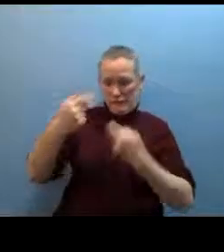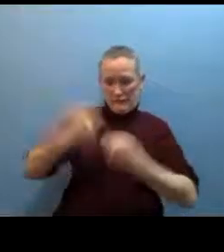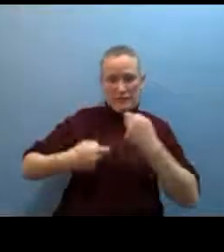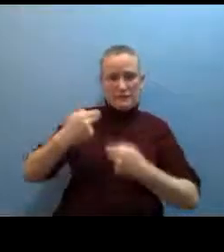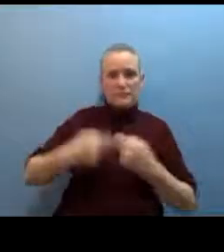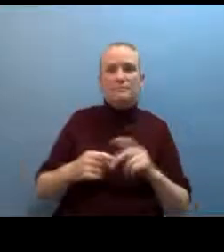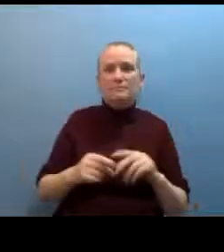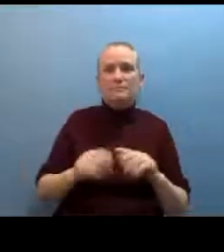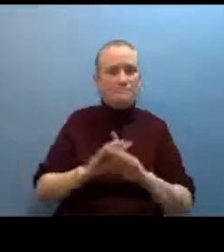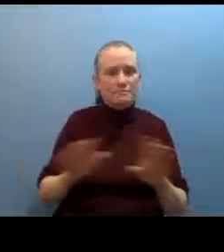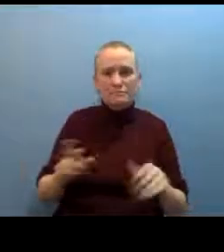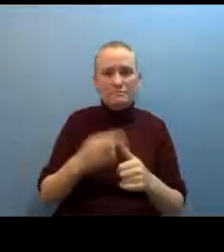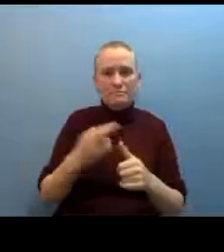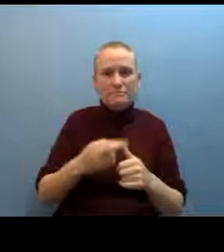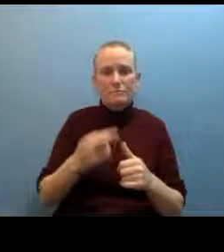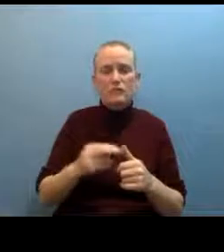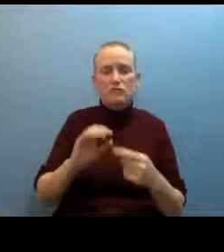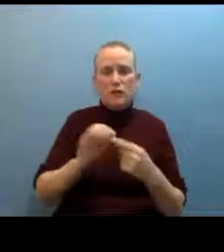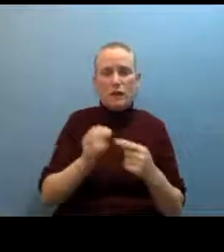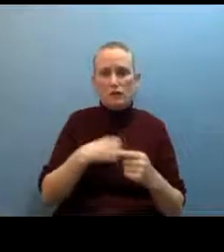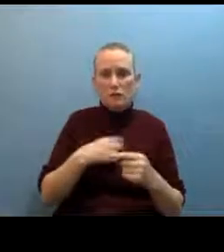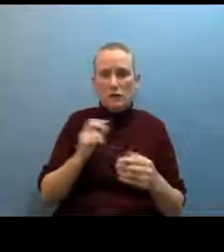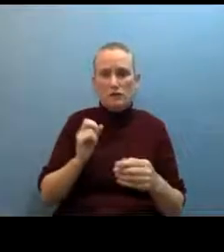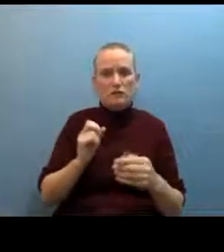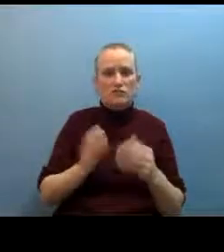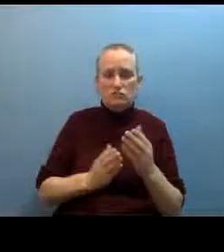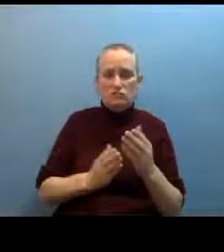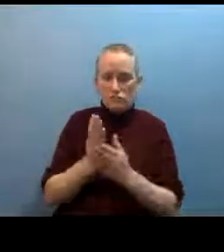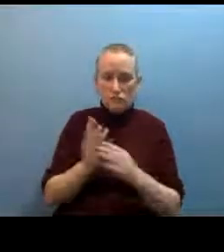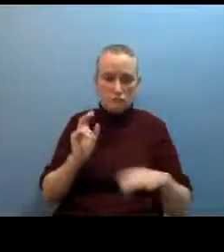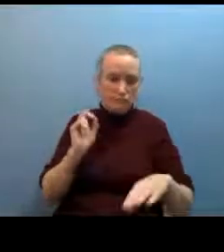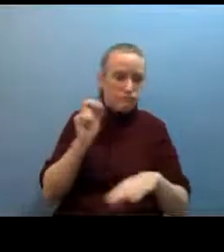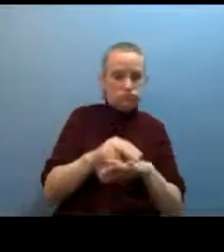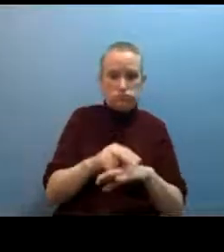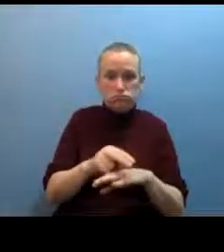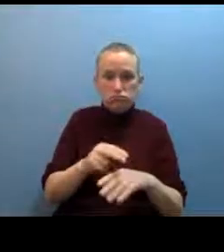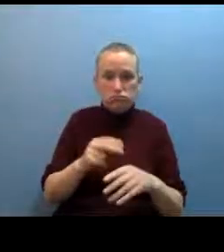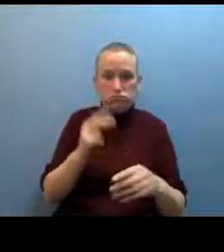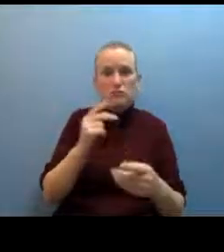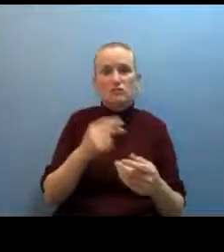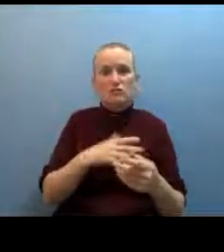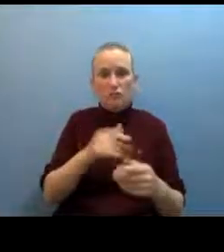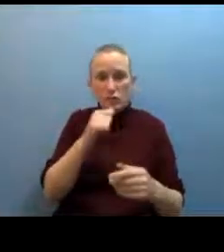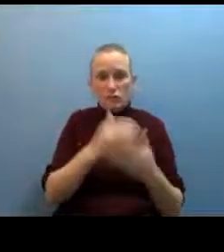try not to react and jump straight in. Try and take a step back and just listen in the first instance.